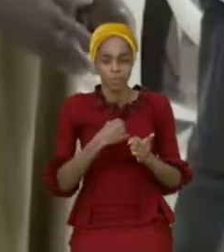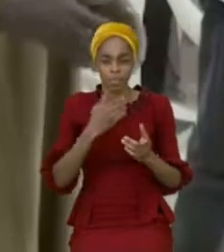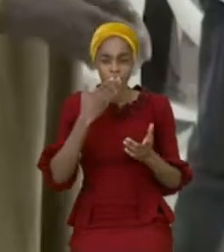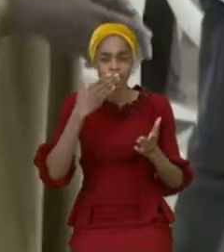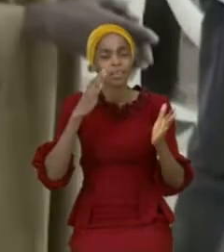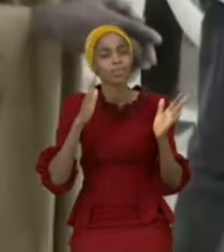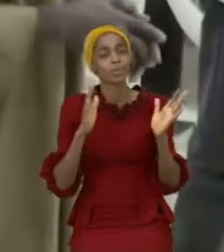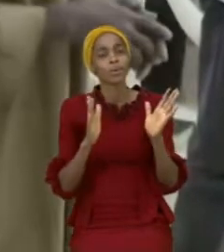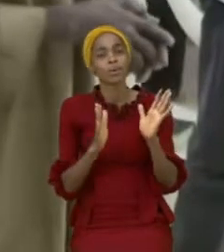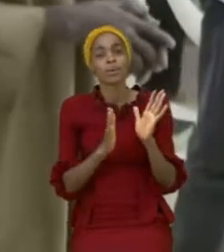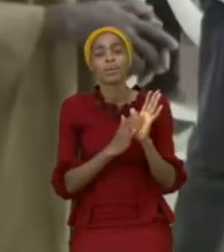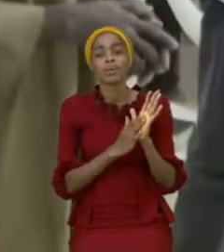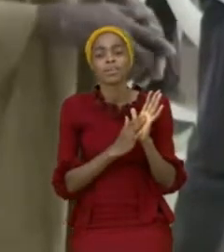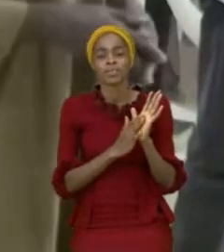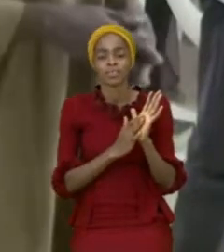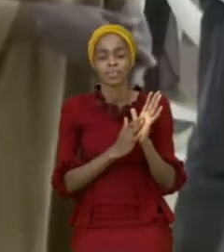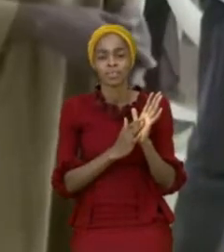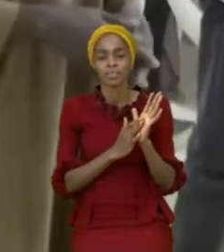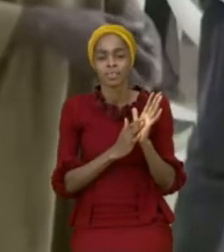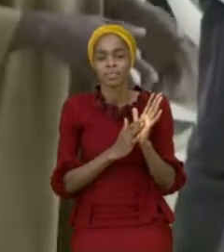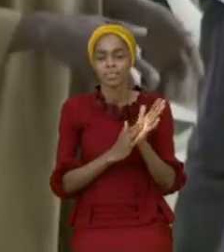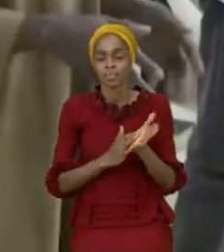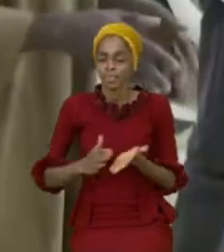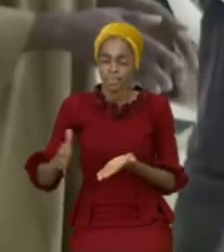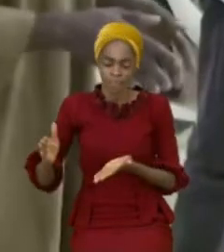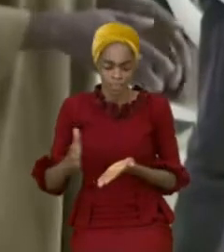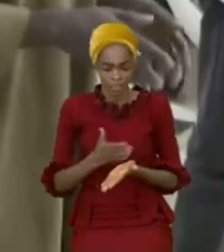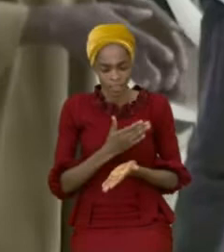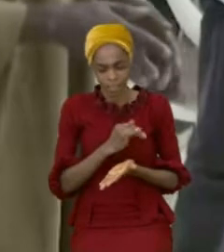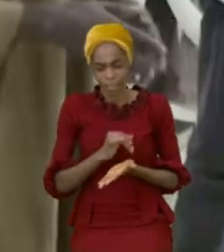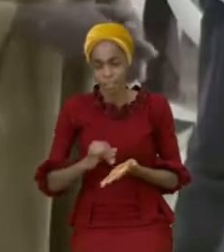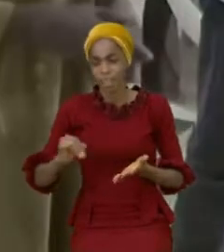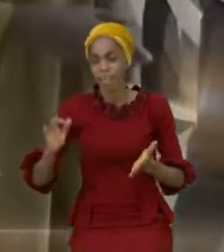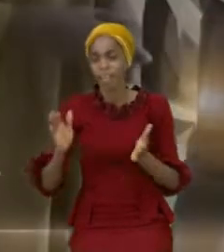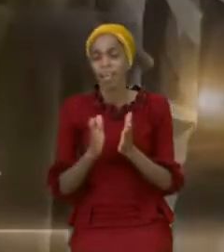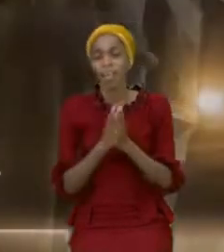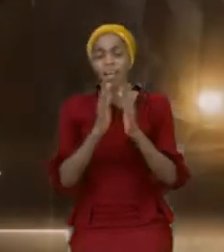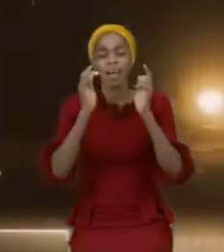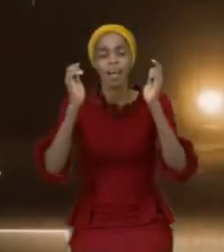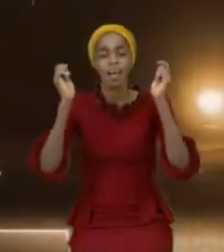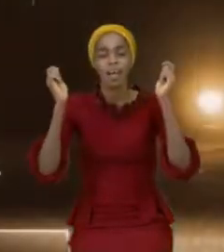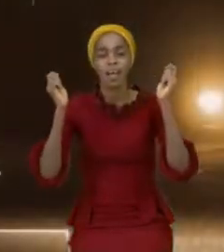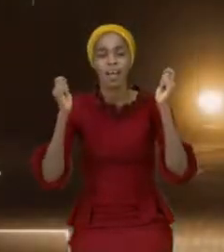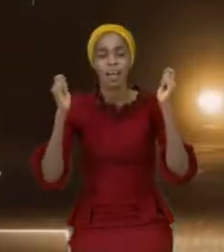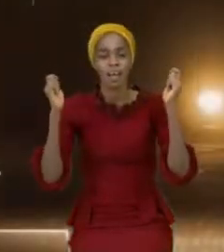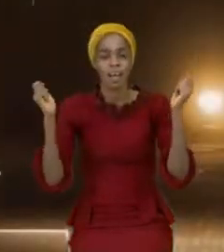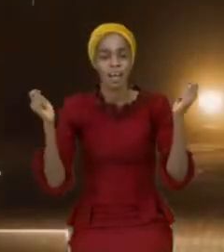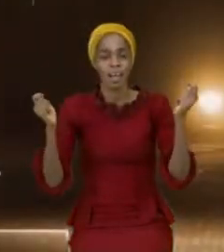that we adore. So we're singing